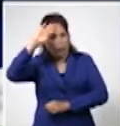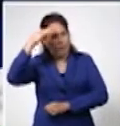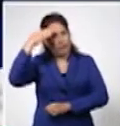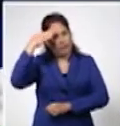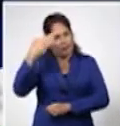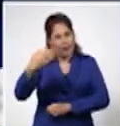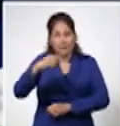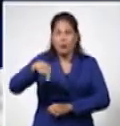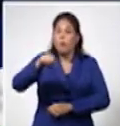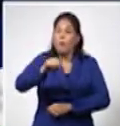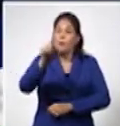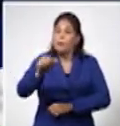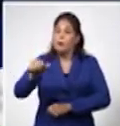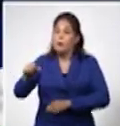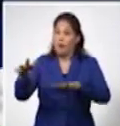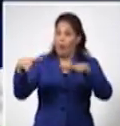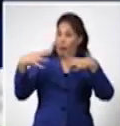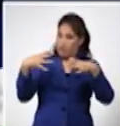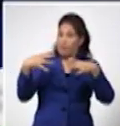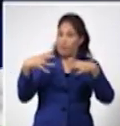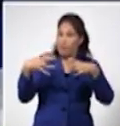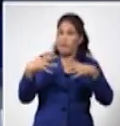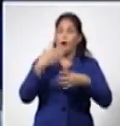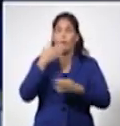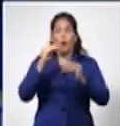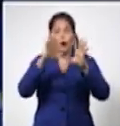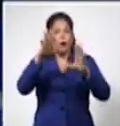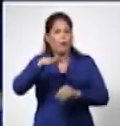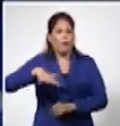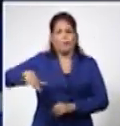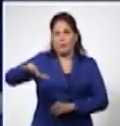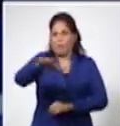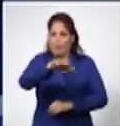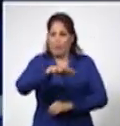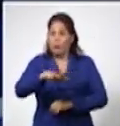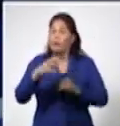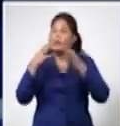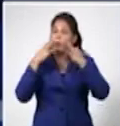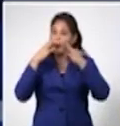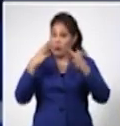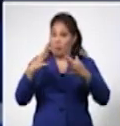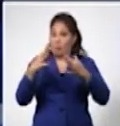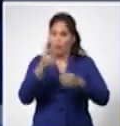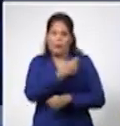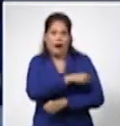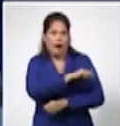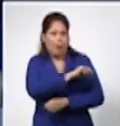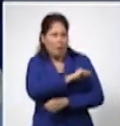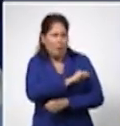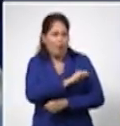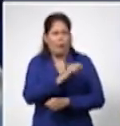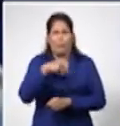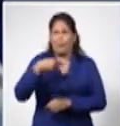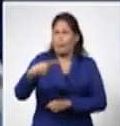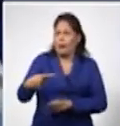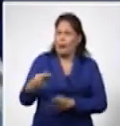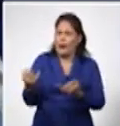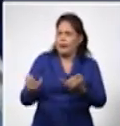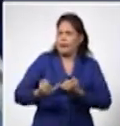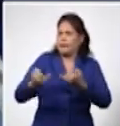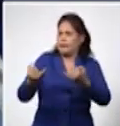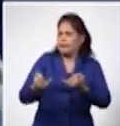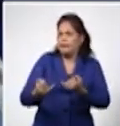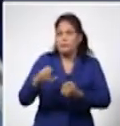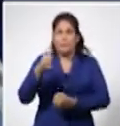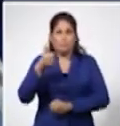Good morning to all of you, to Gisela, to our sign language interpreter, and to all those who